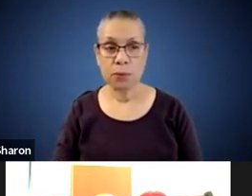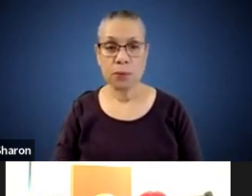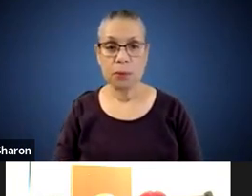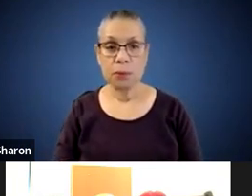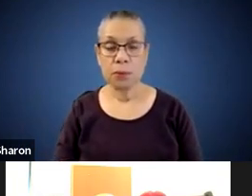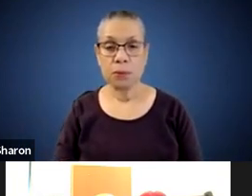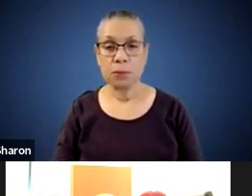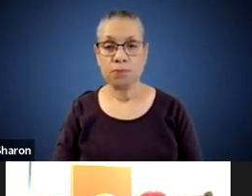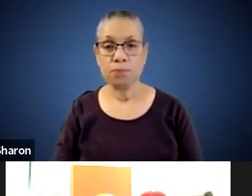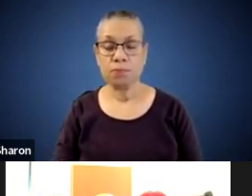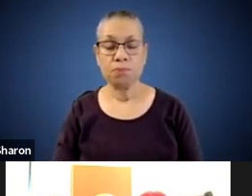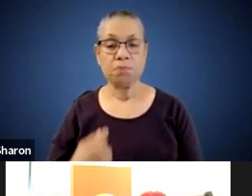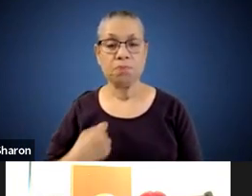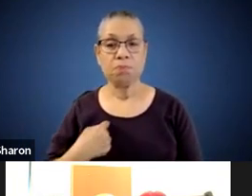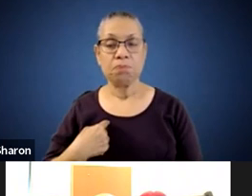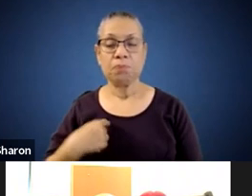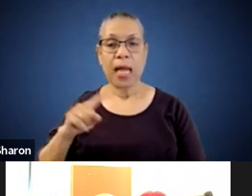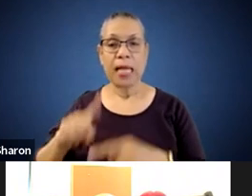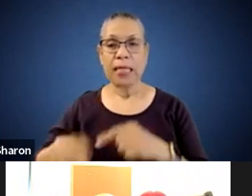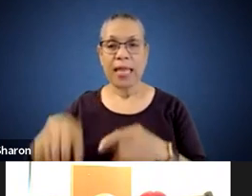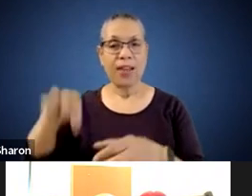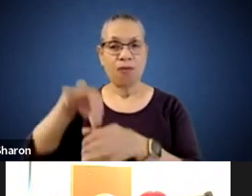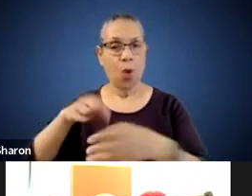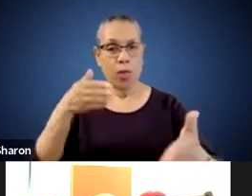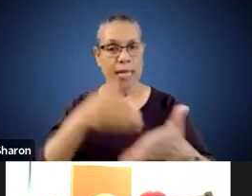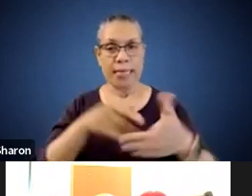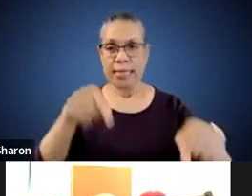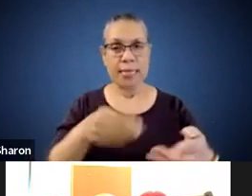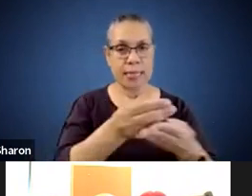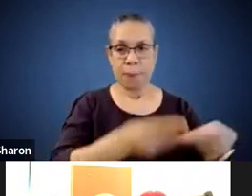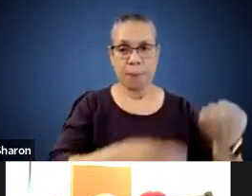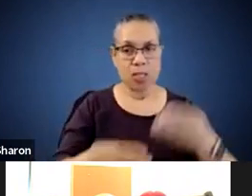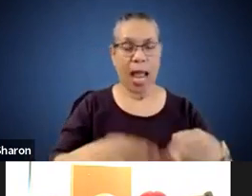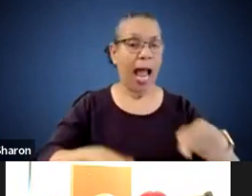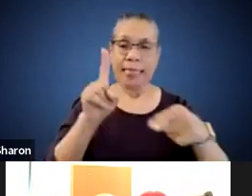unconscionable for me to vote against it tonight so